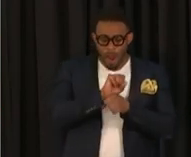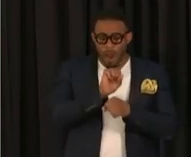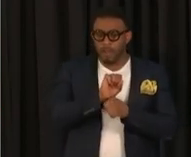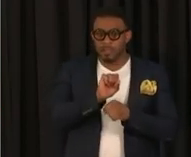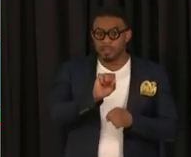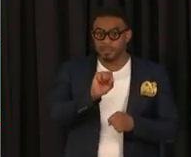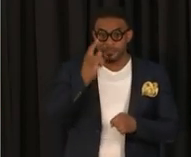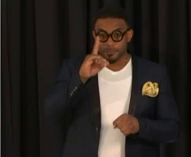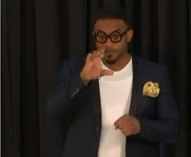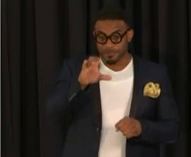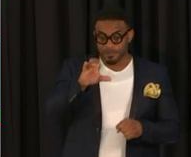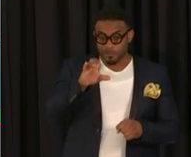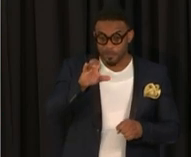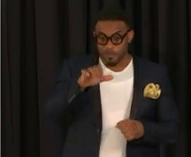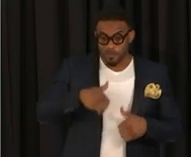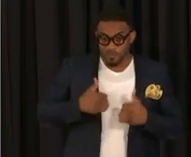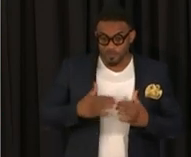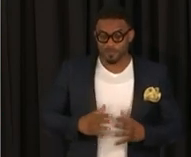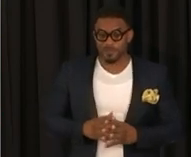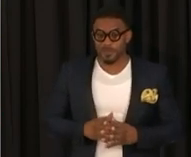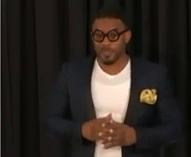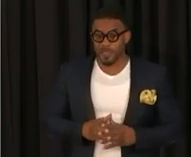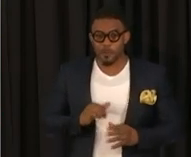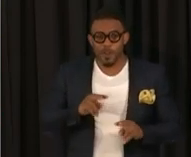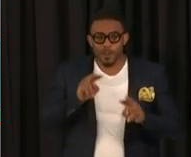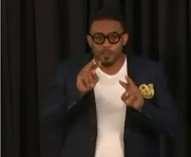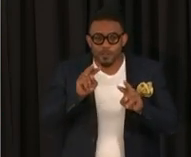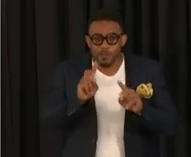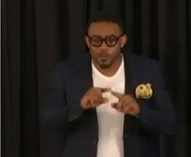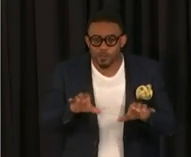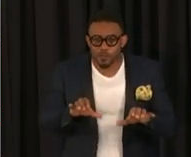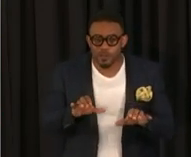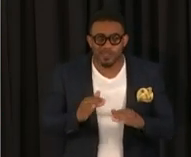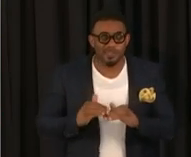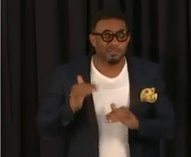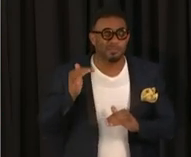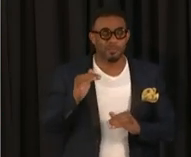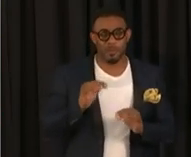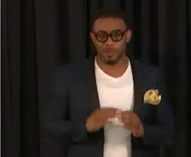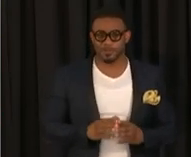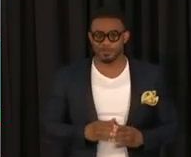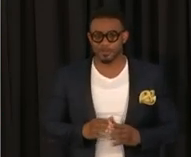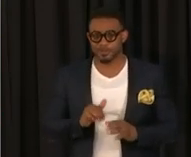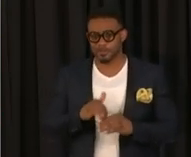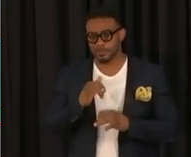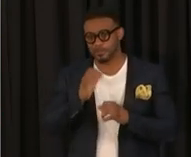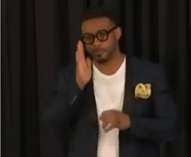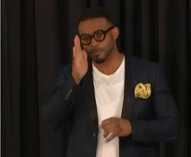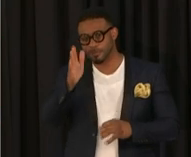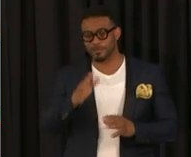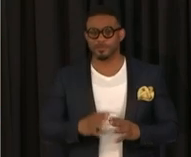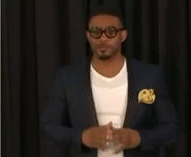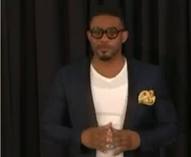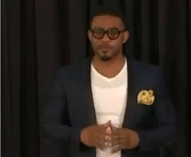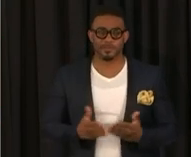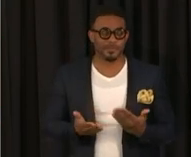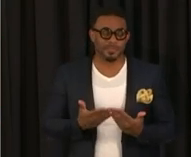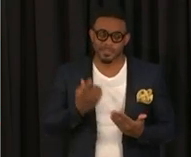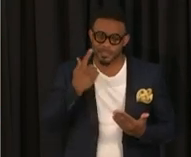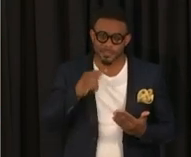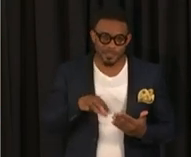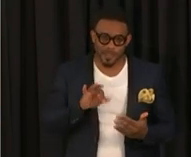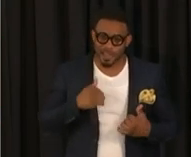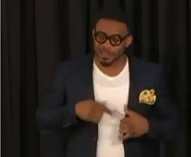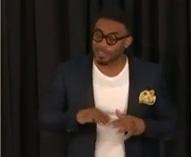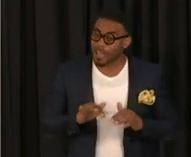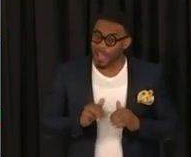800 jobs for District of Columbia residents, and we look forward to doing so much more in the years to come. It's easy